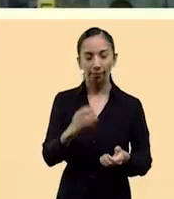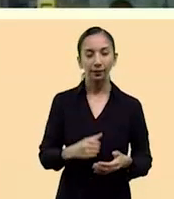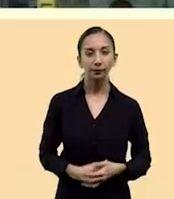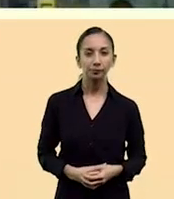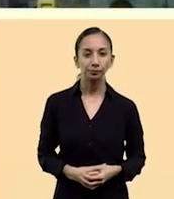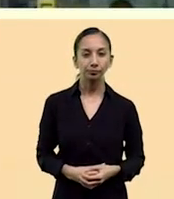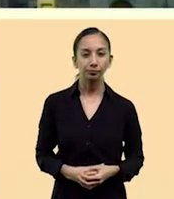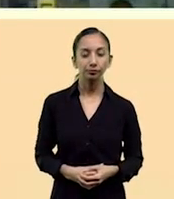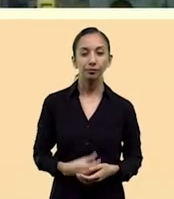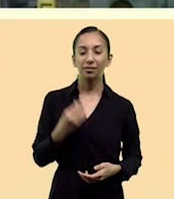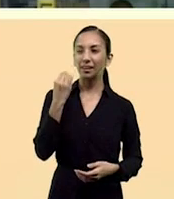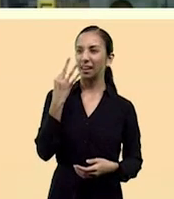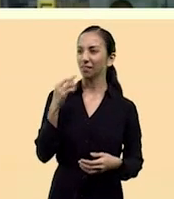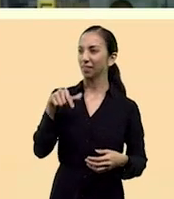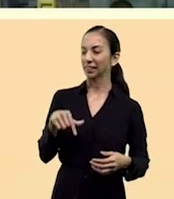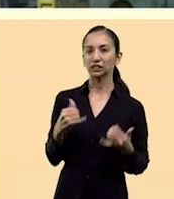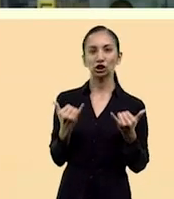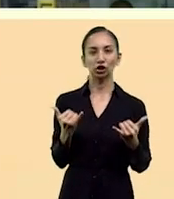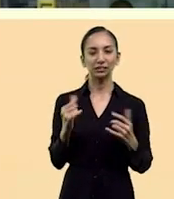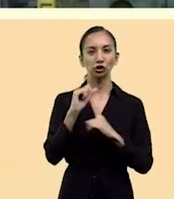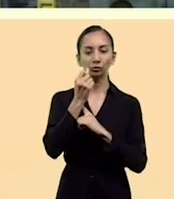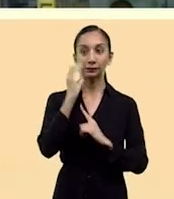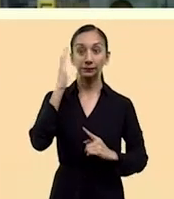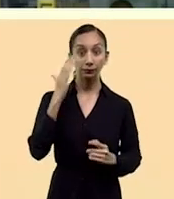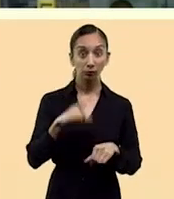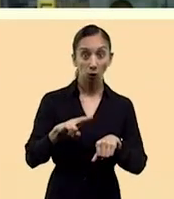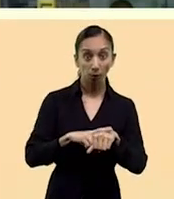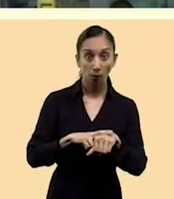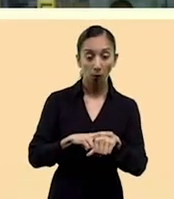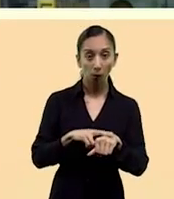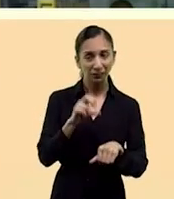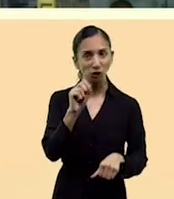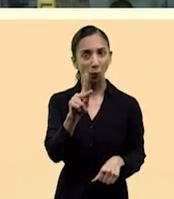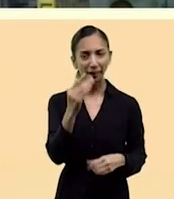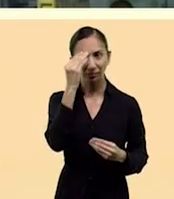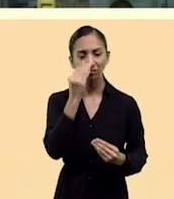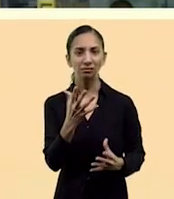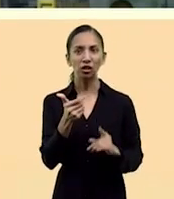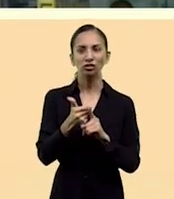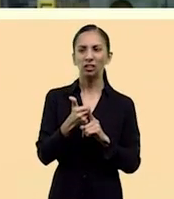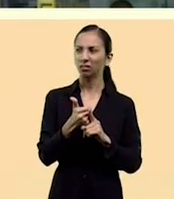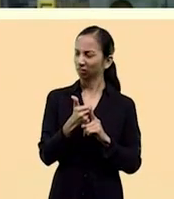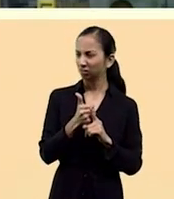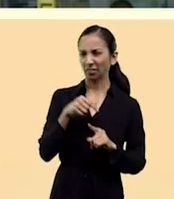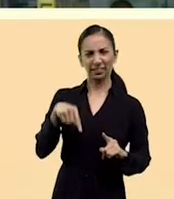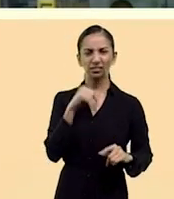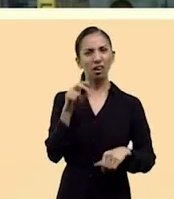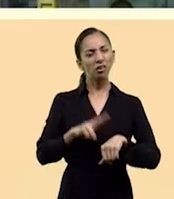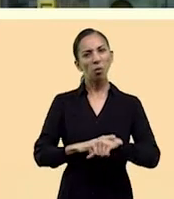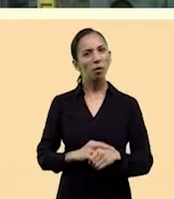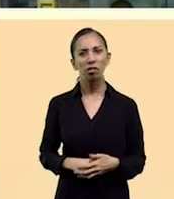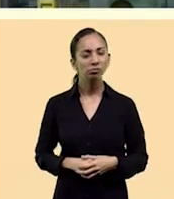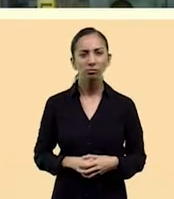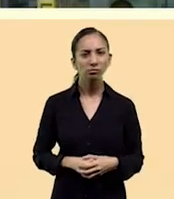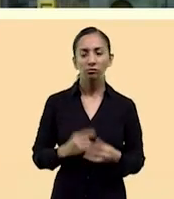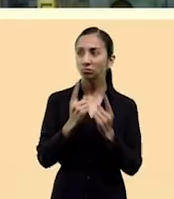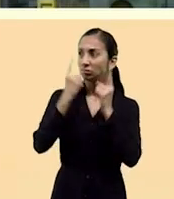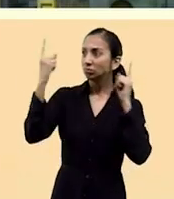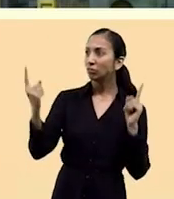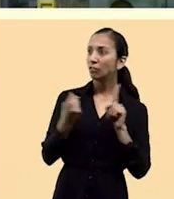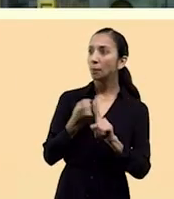If this current reality is starting to appear normal, it's okay to remind yourself that it's not. It's not normal to be distant from